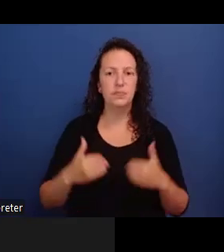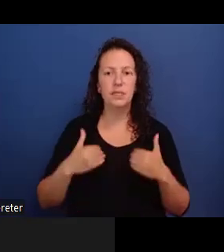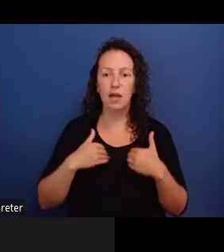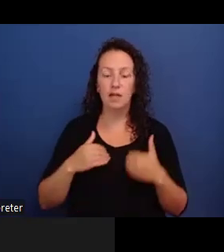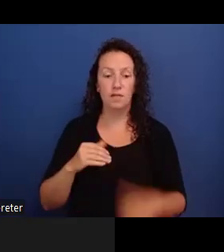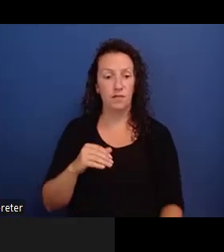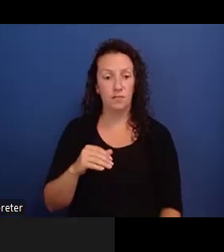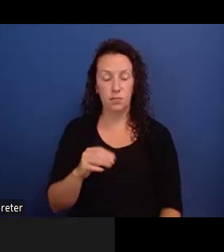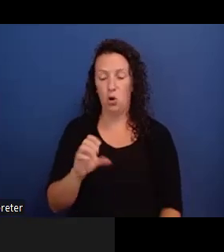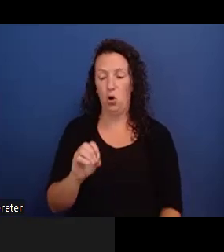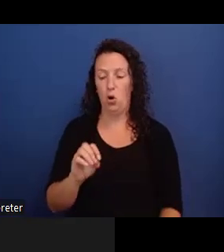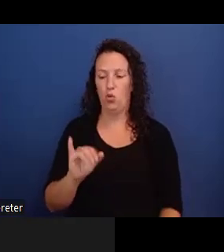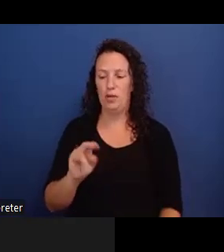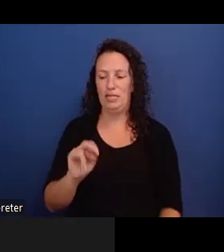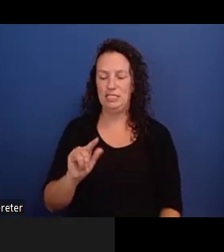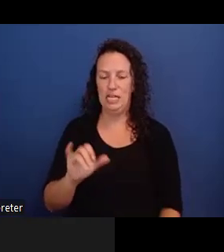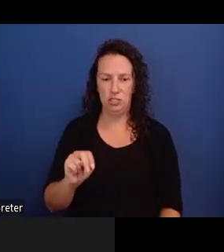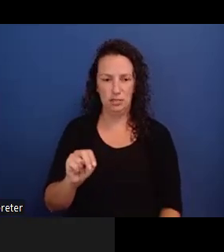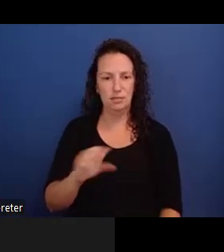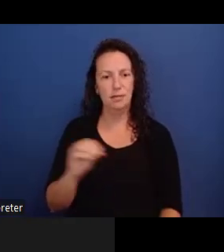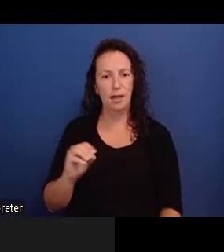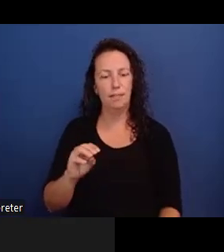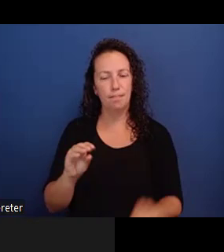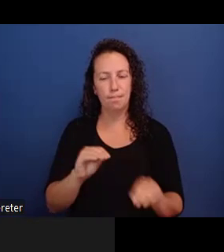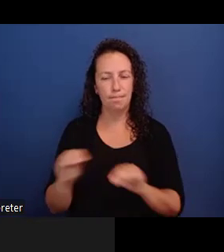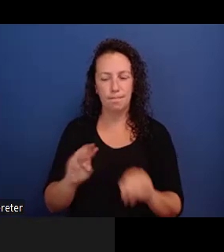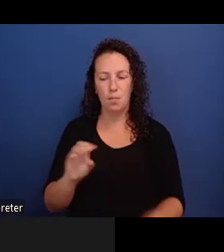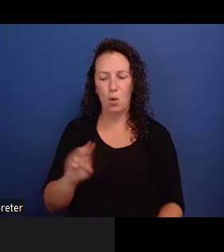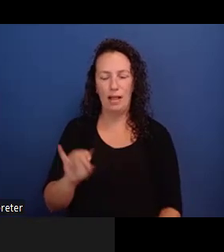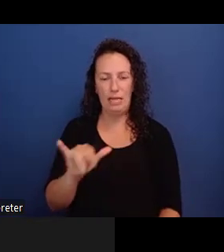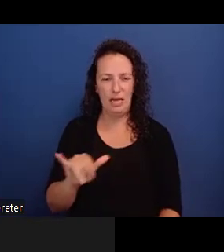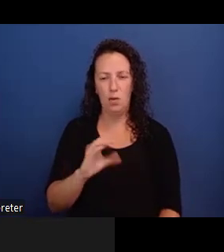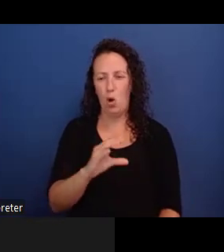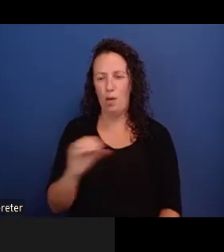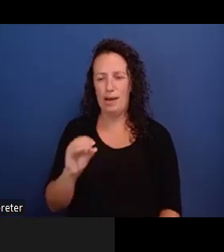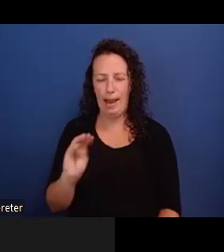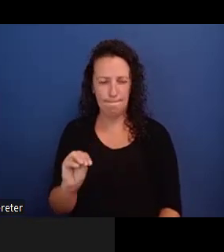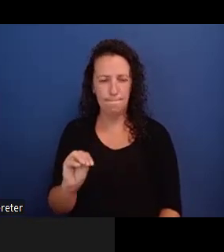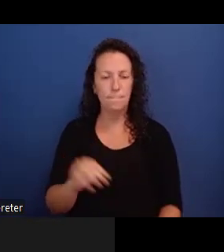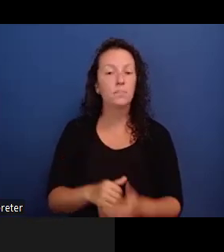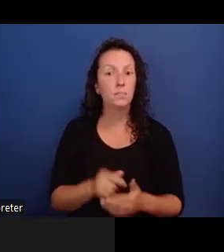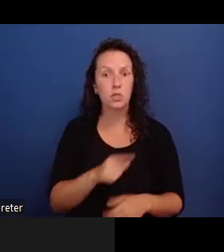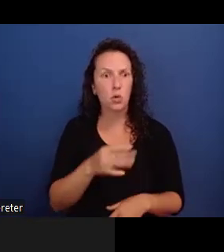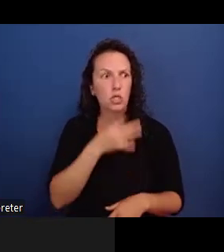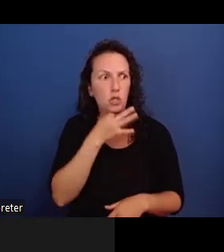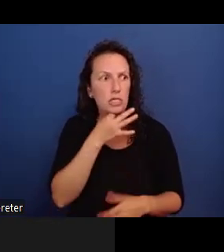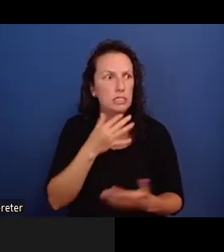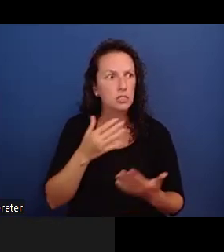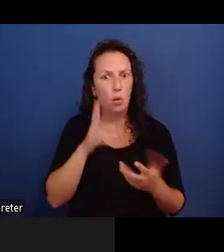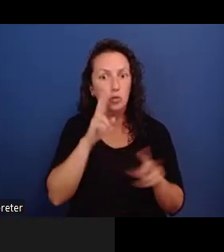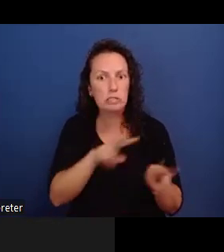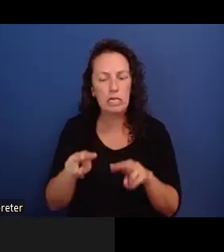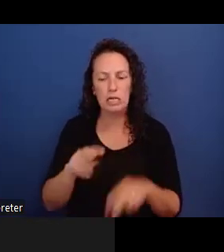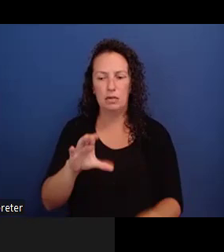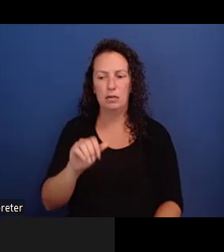So if you're thinking about working at a center like the Carroll Center, I'm happy to have myself or a coworker